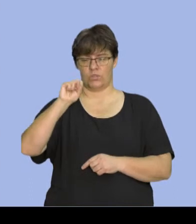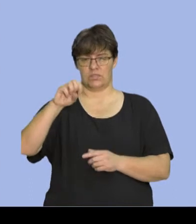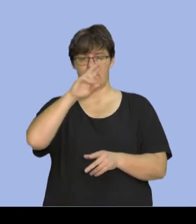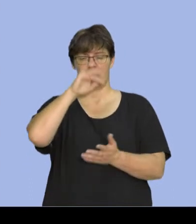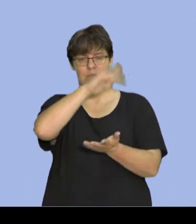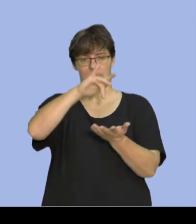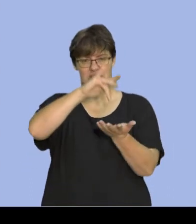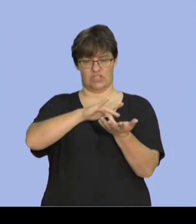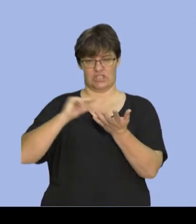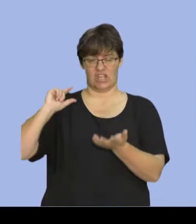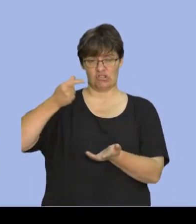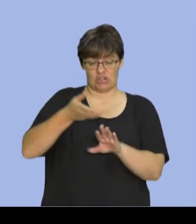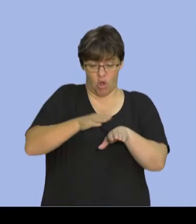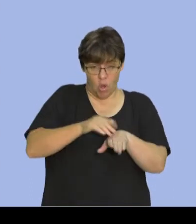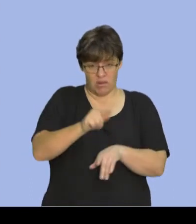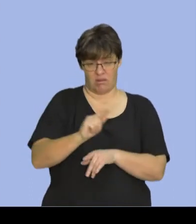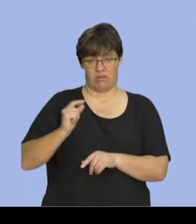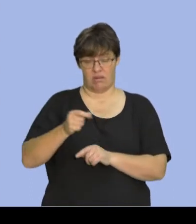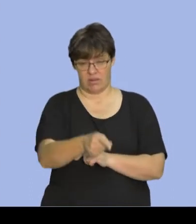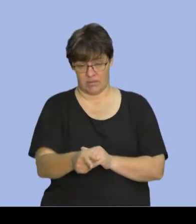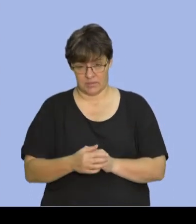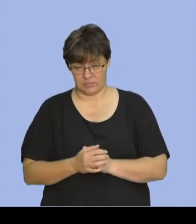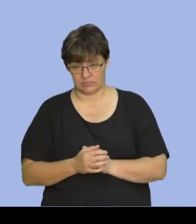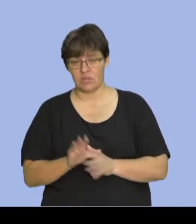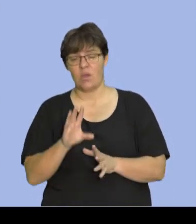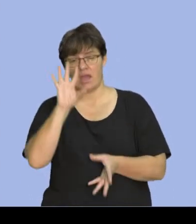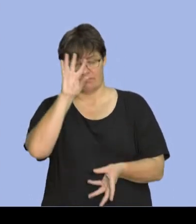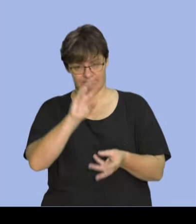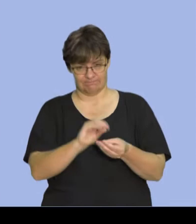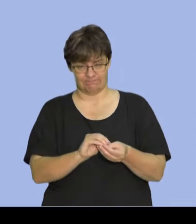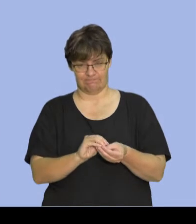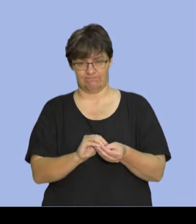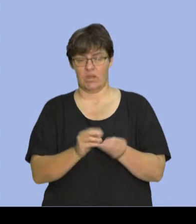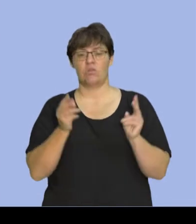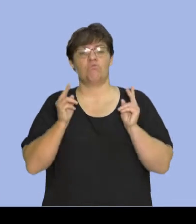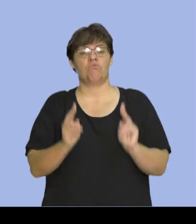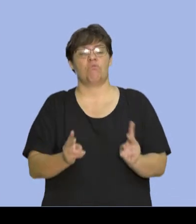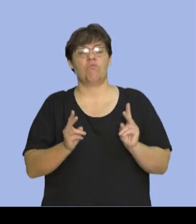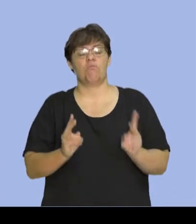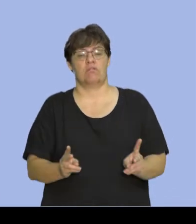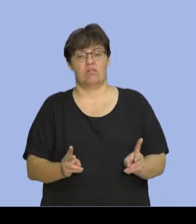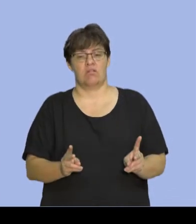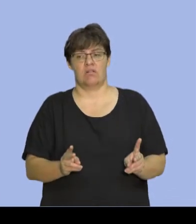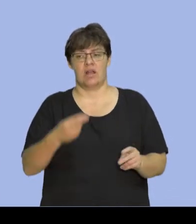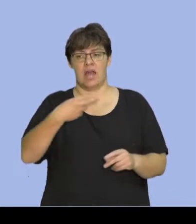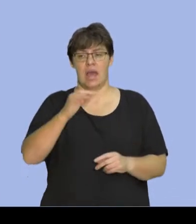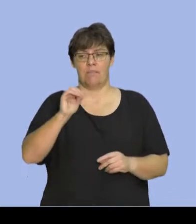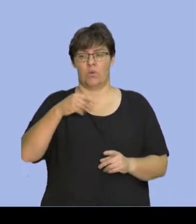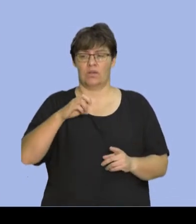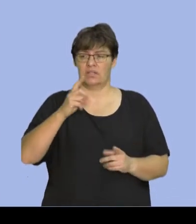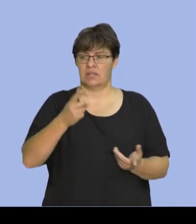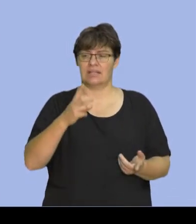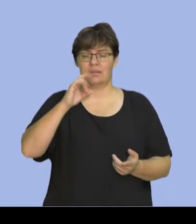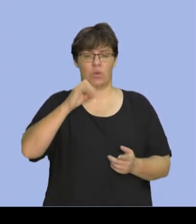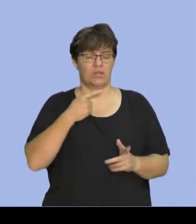these chromosomes. So we have collectively, in a normal haploid, diploid human cell, we've